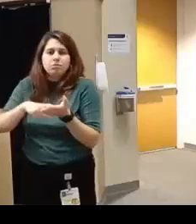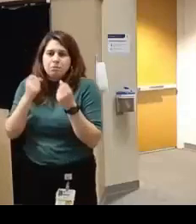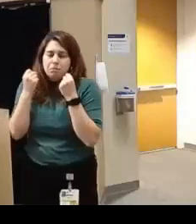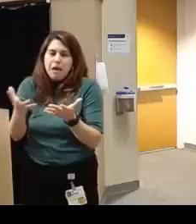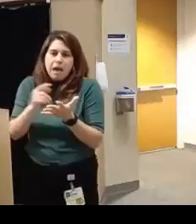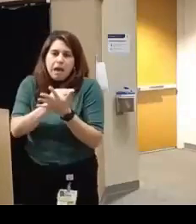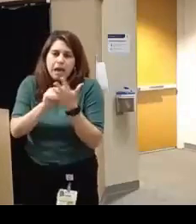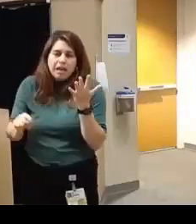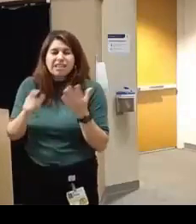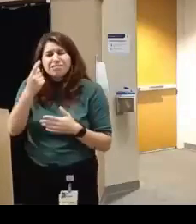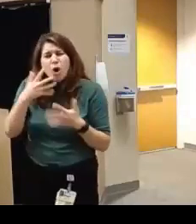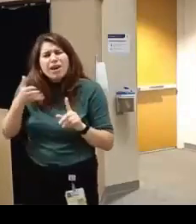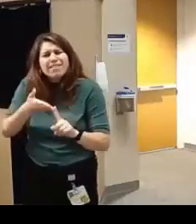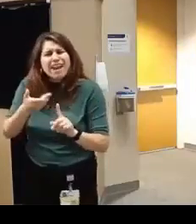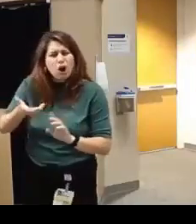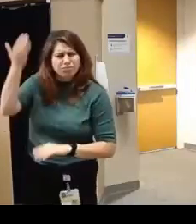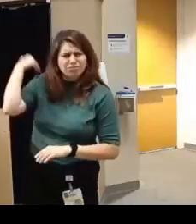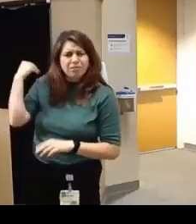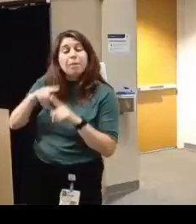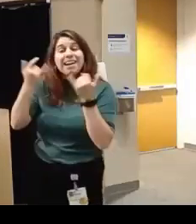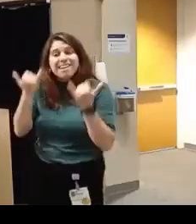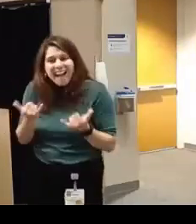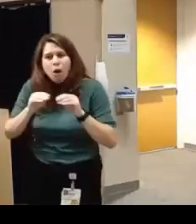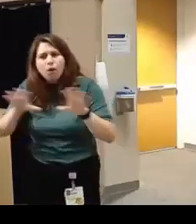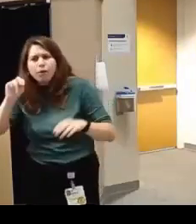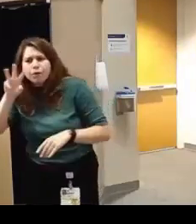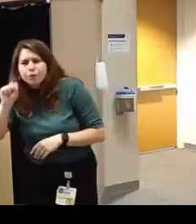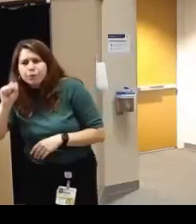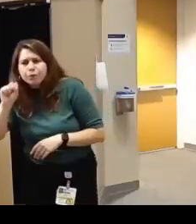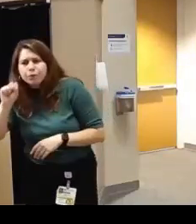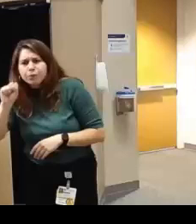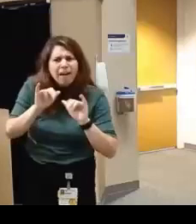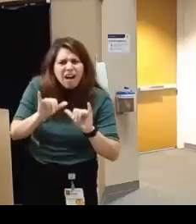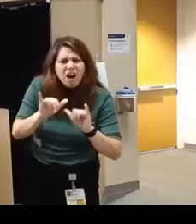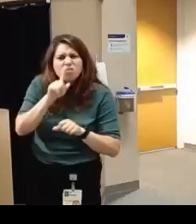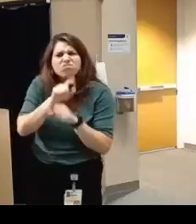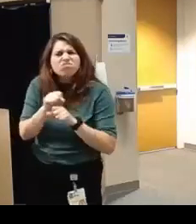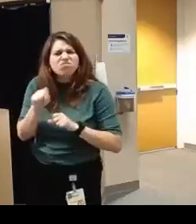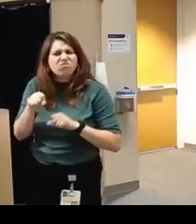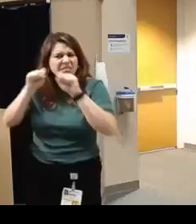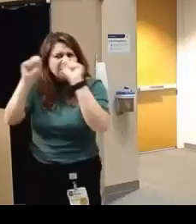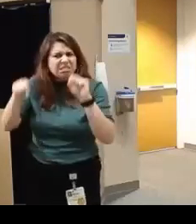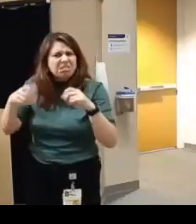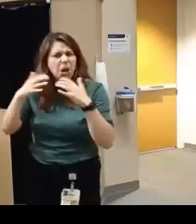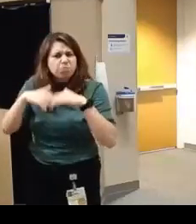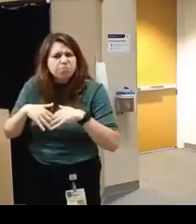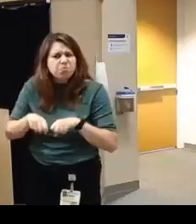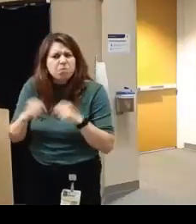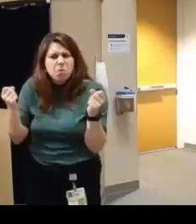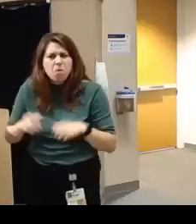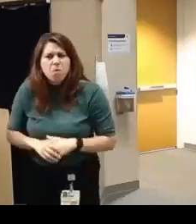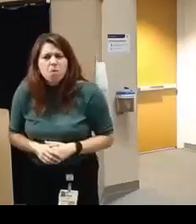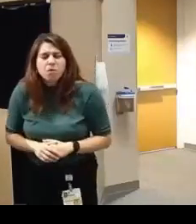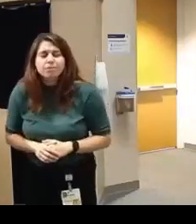before that. They've just come out in the news a little bit more. People are paying more attention to how fragmented and how broken our system is. And